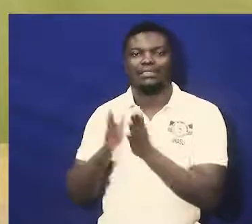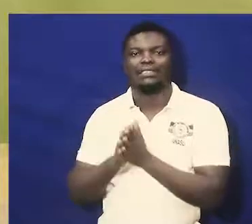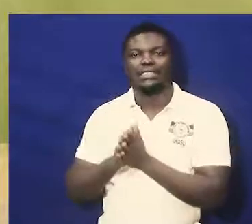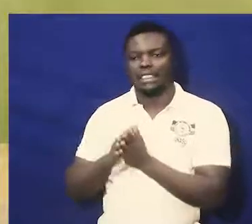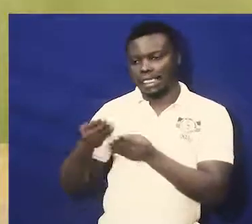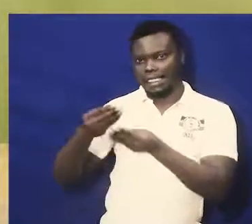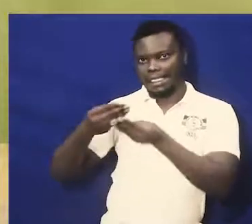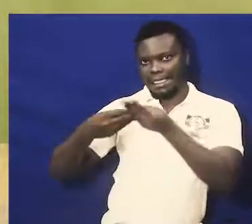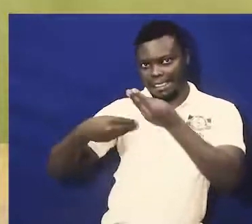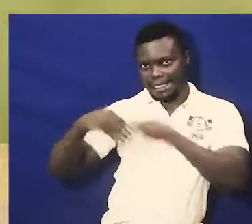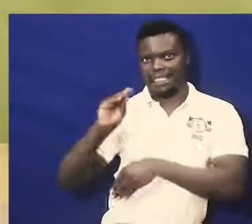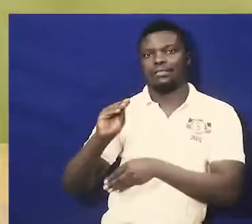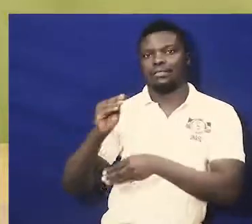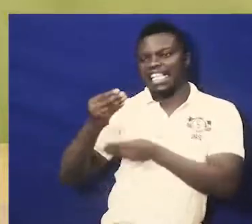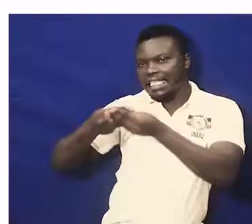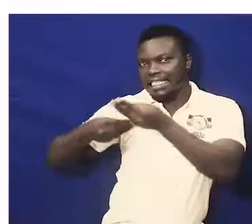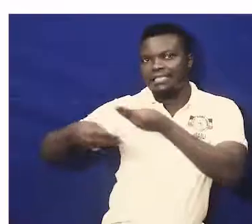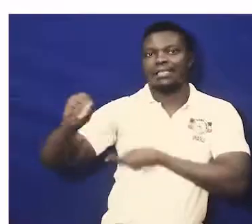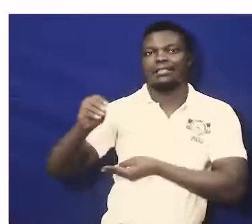selling price.